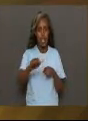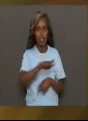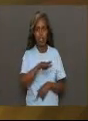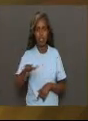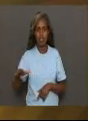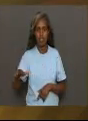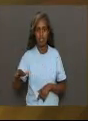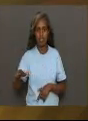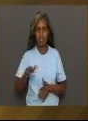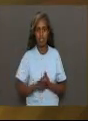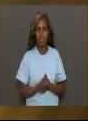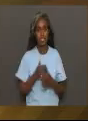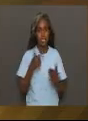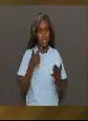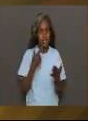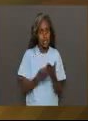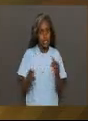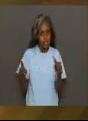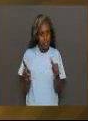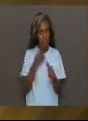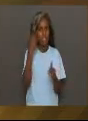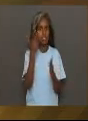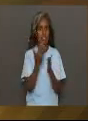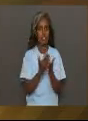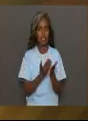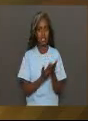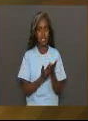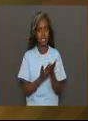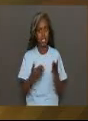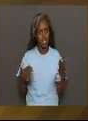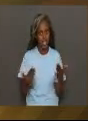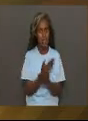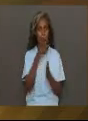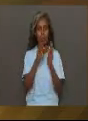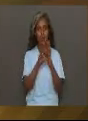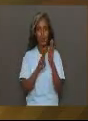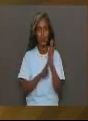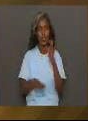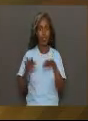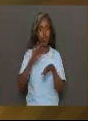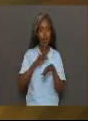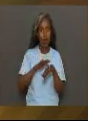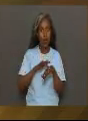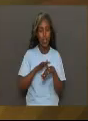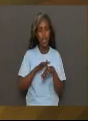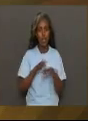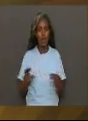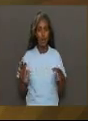lines. This is the first lesson in a new unit on